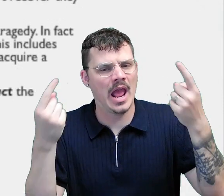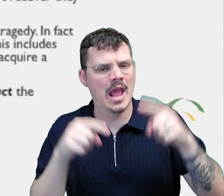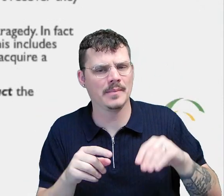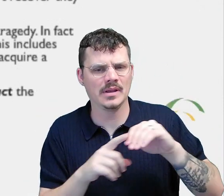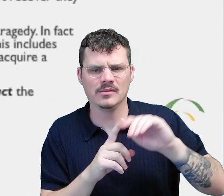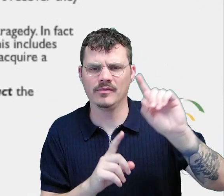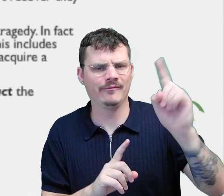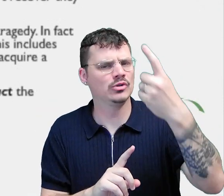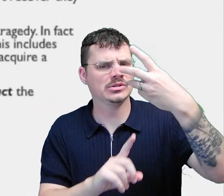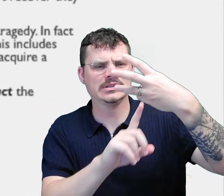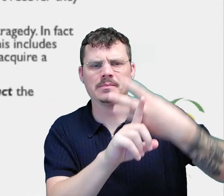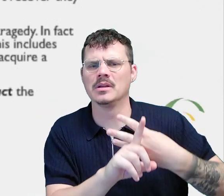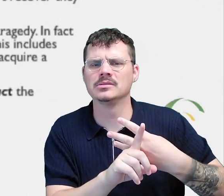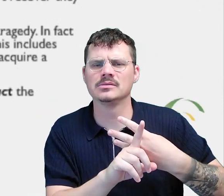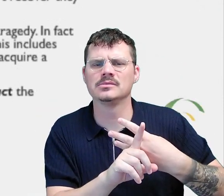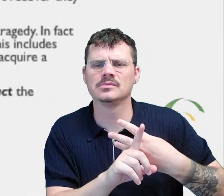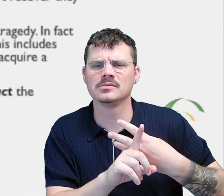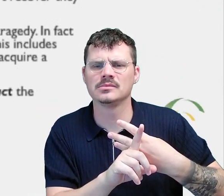6 months.